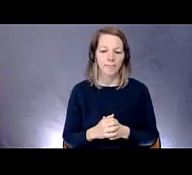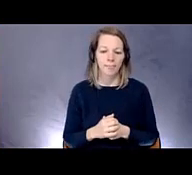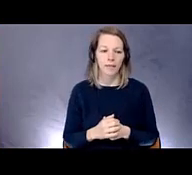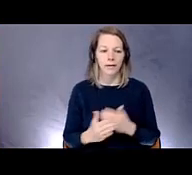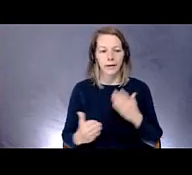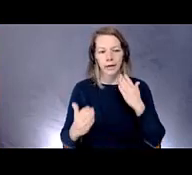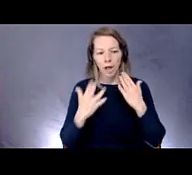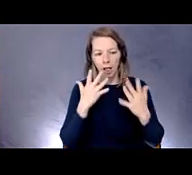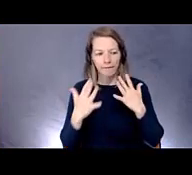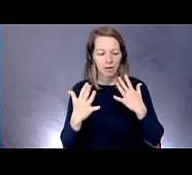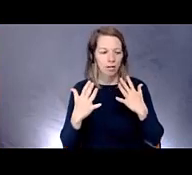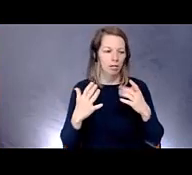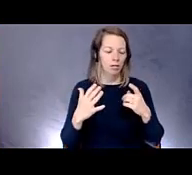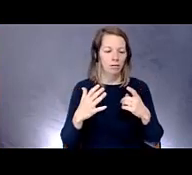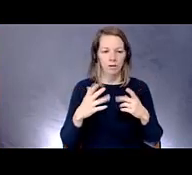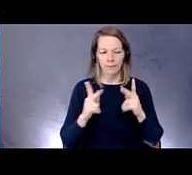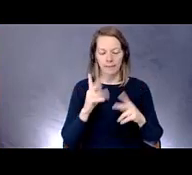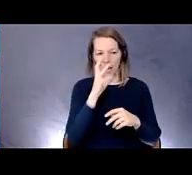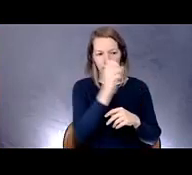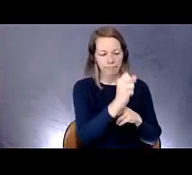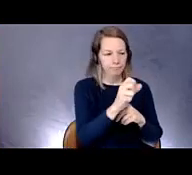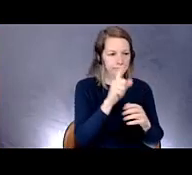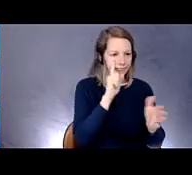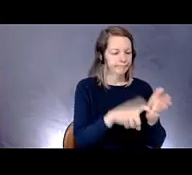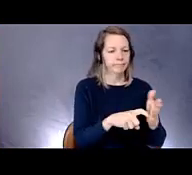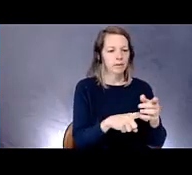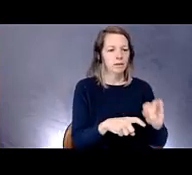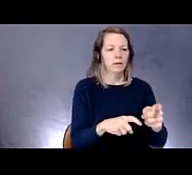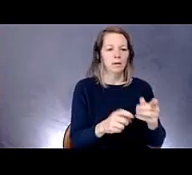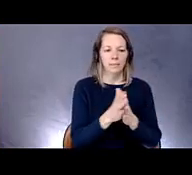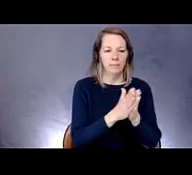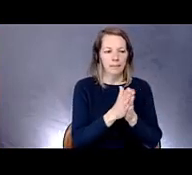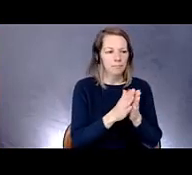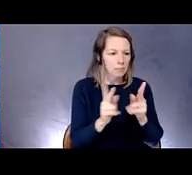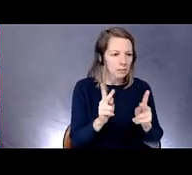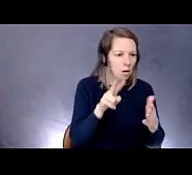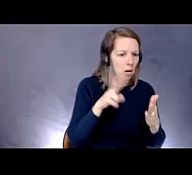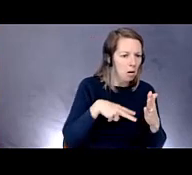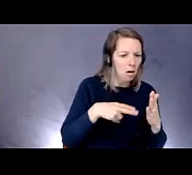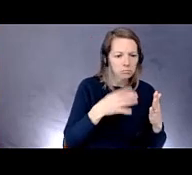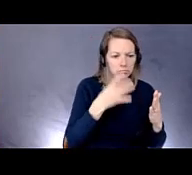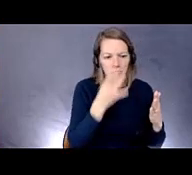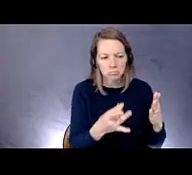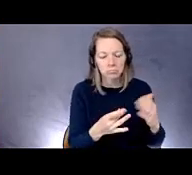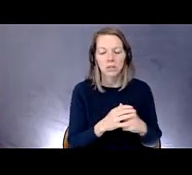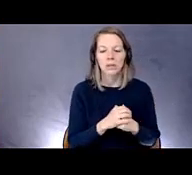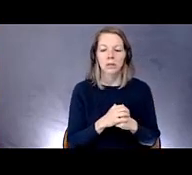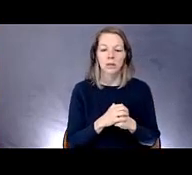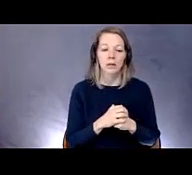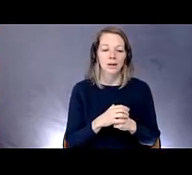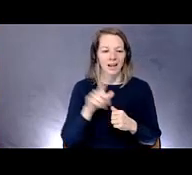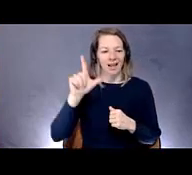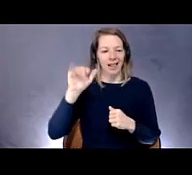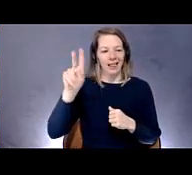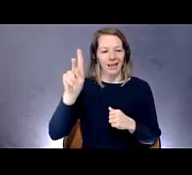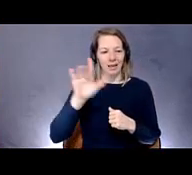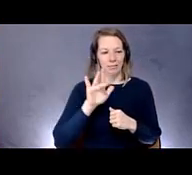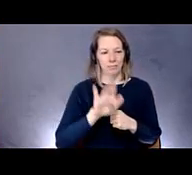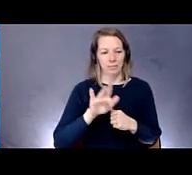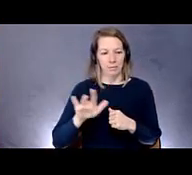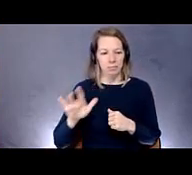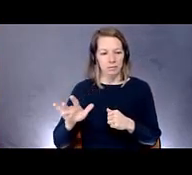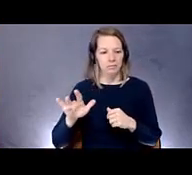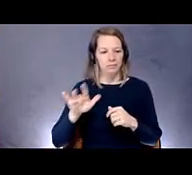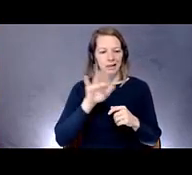colorful and eye-catching branding to hopefully entice people to take a closer look. And then we'll have links that drive to our website